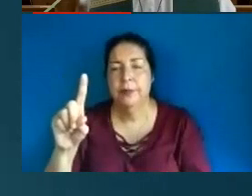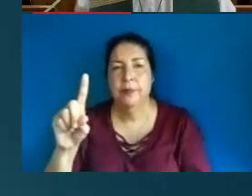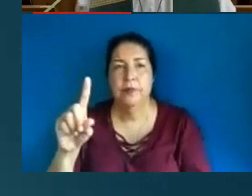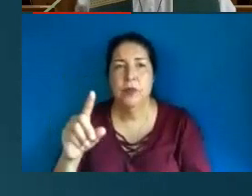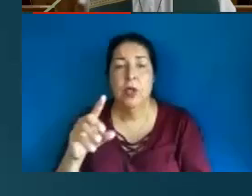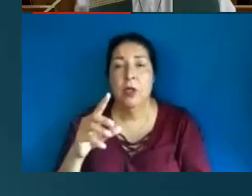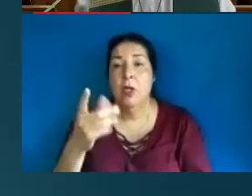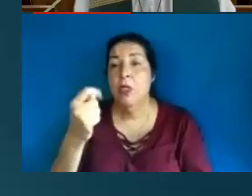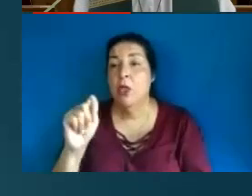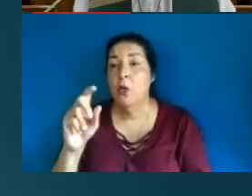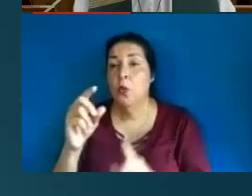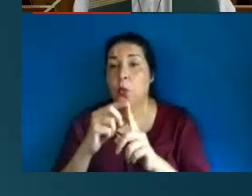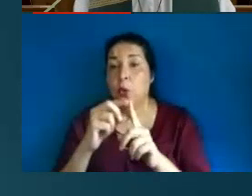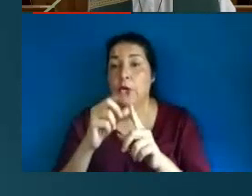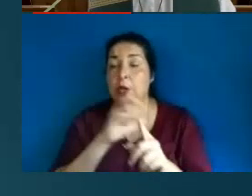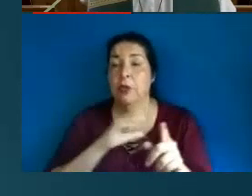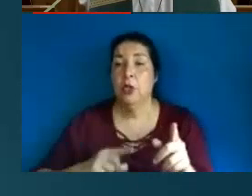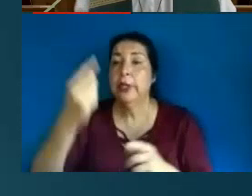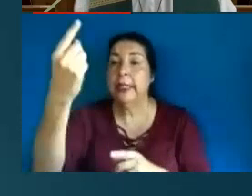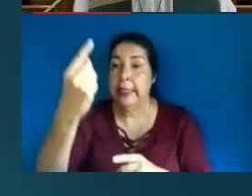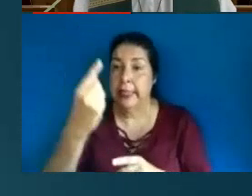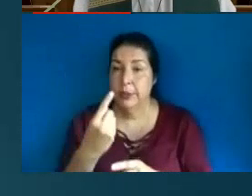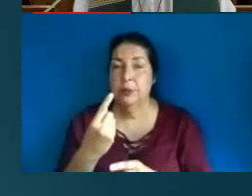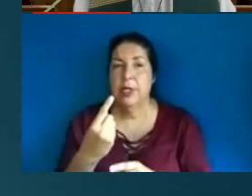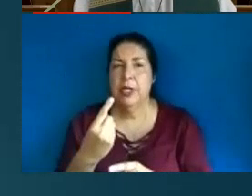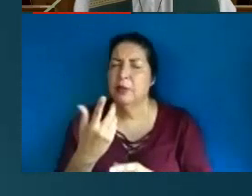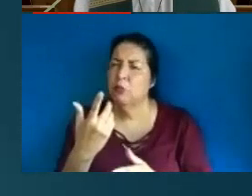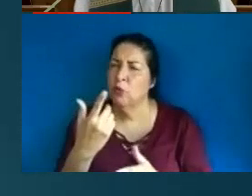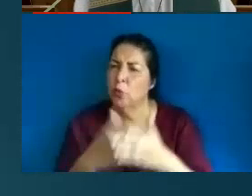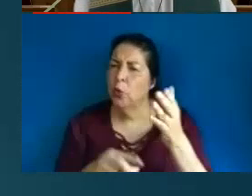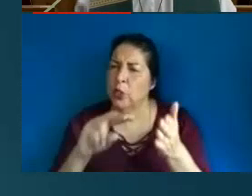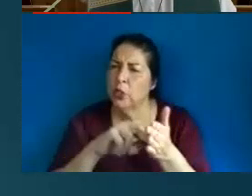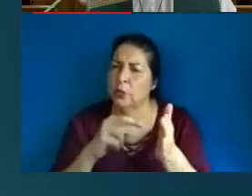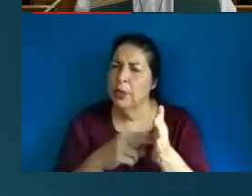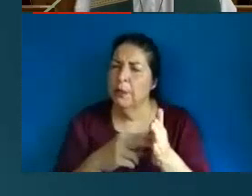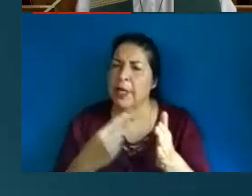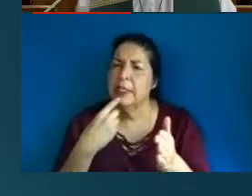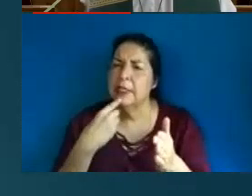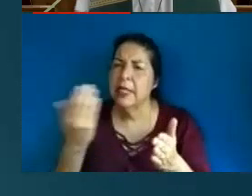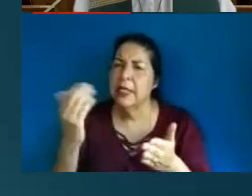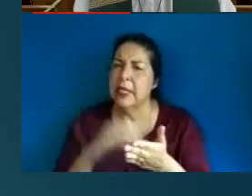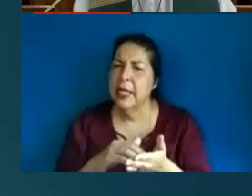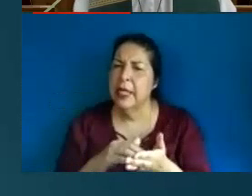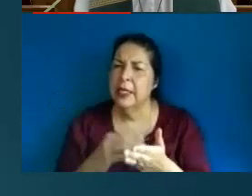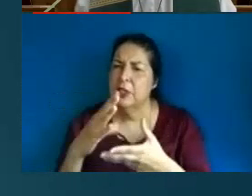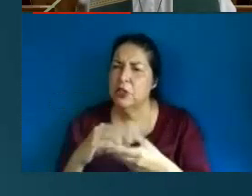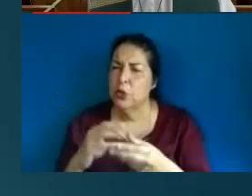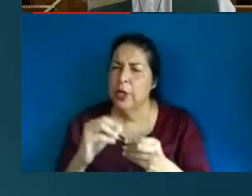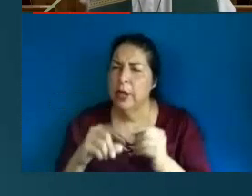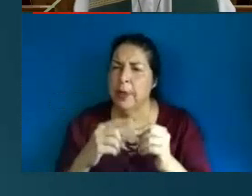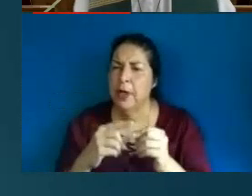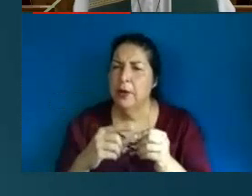The word of the Lord came to me. What do you mean by repeating this proverb concerning the land of